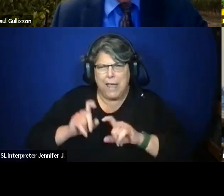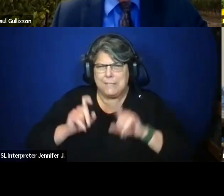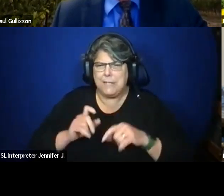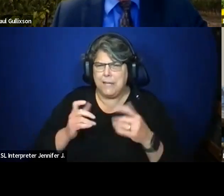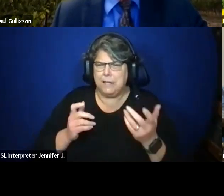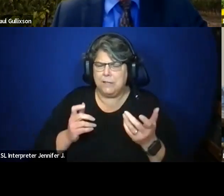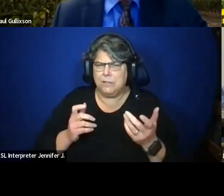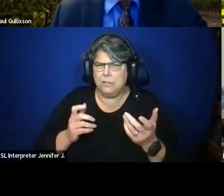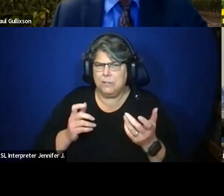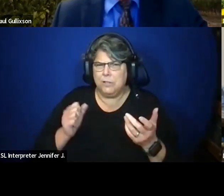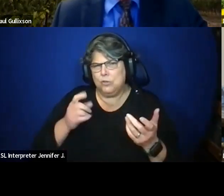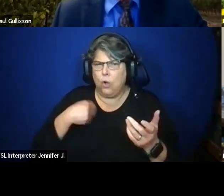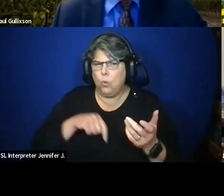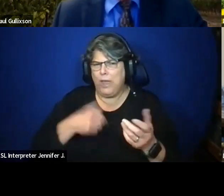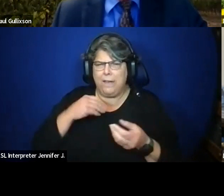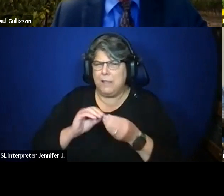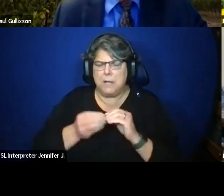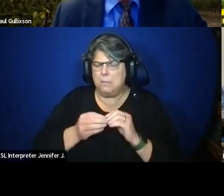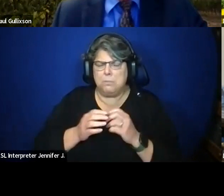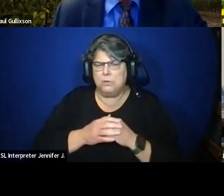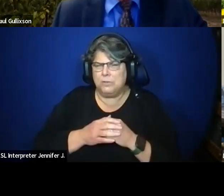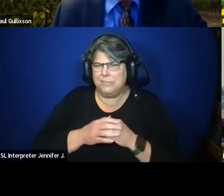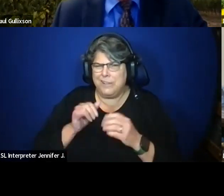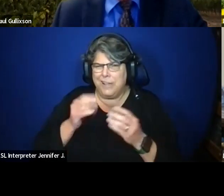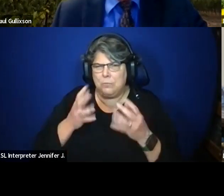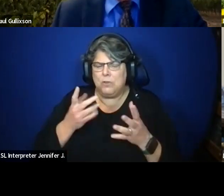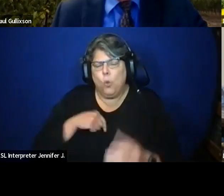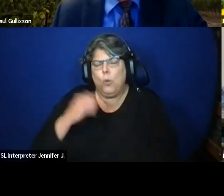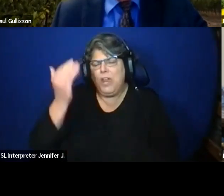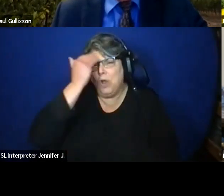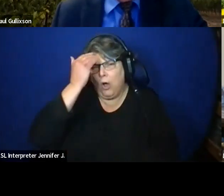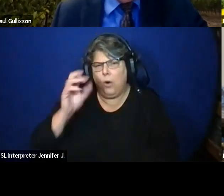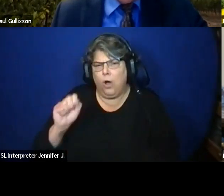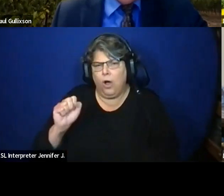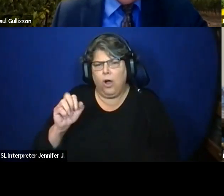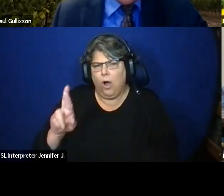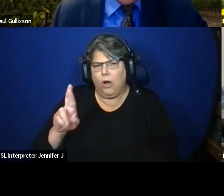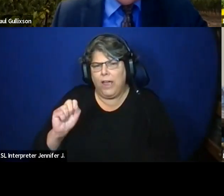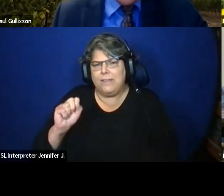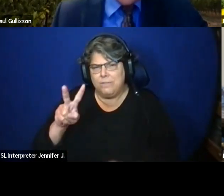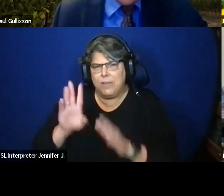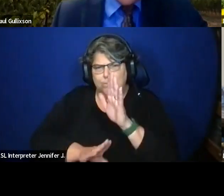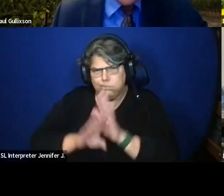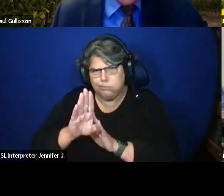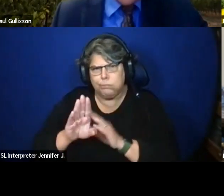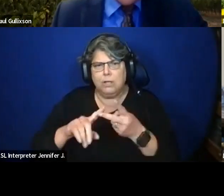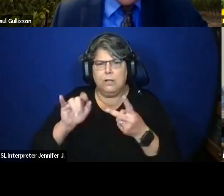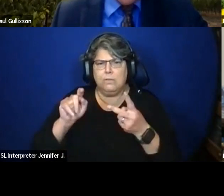we have the numbers and the information. We know that RSV is going up and we know that flu is going up,